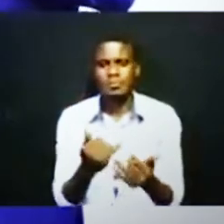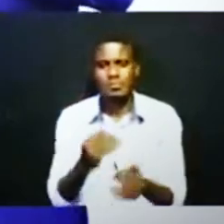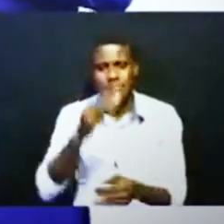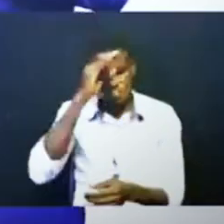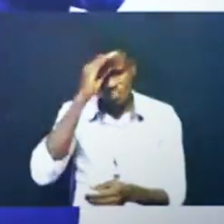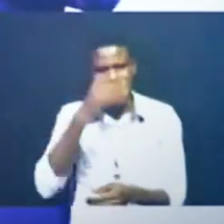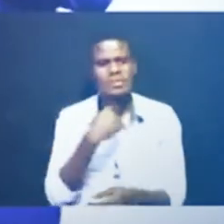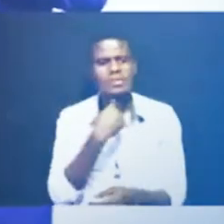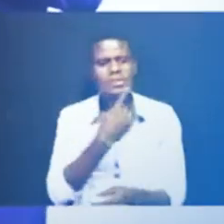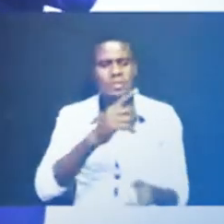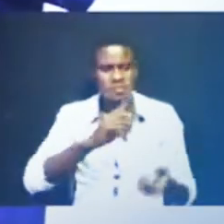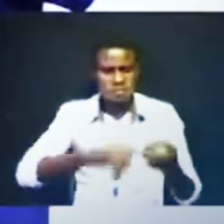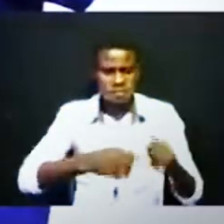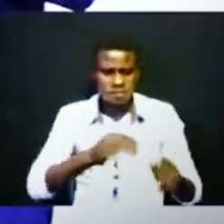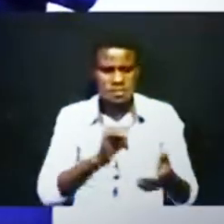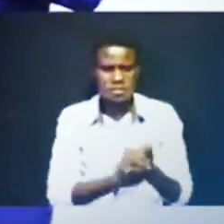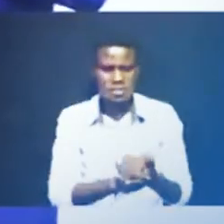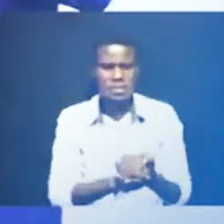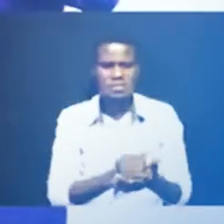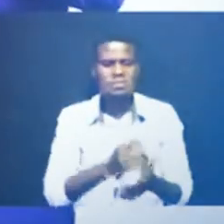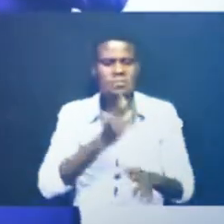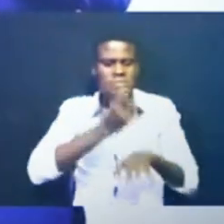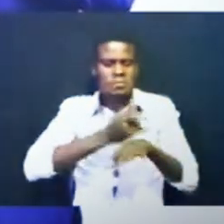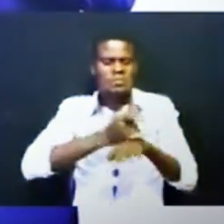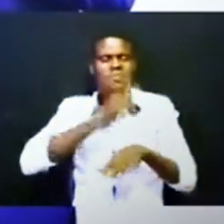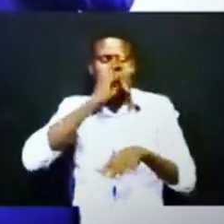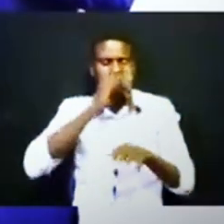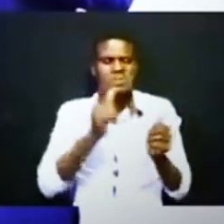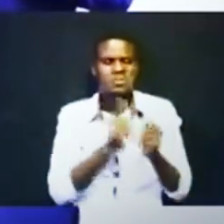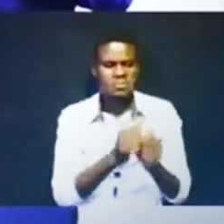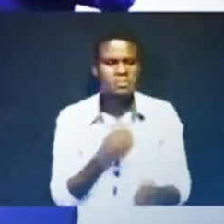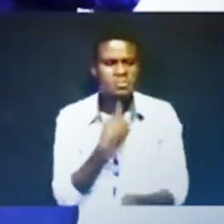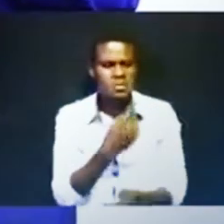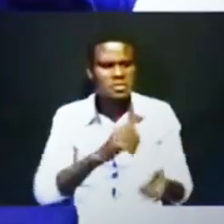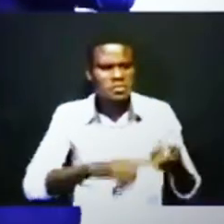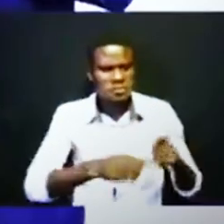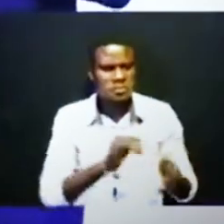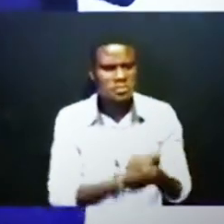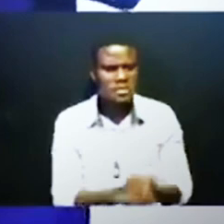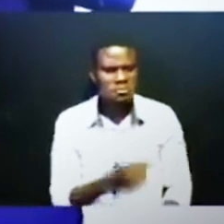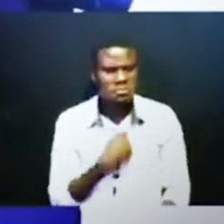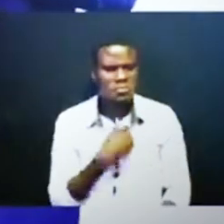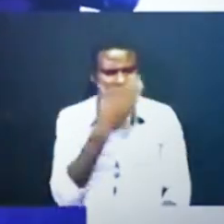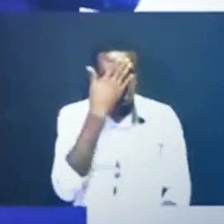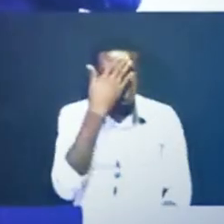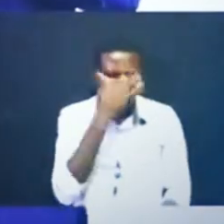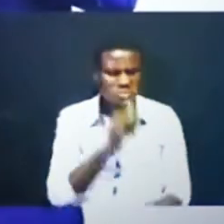that I know I'm disturbing my wife, so I think I have to stop.